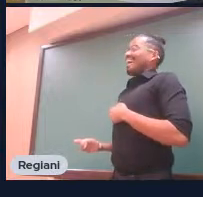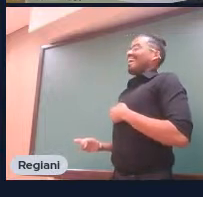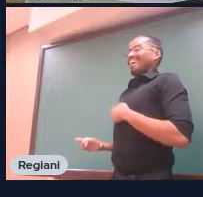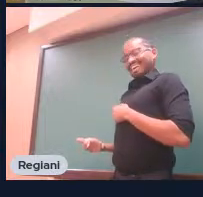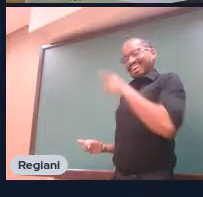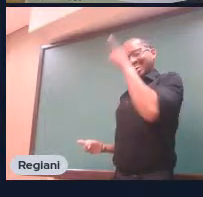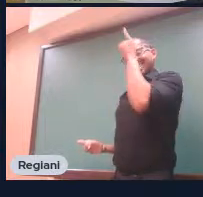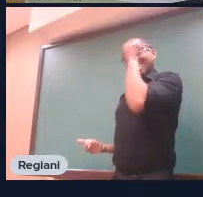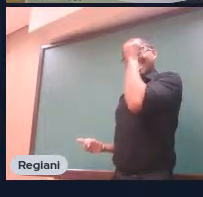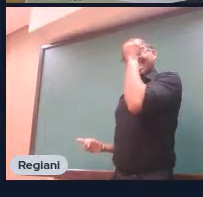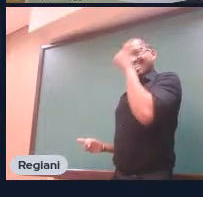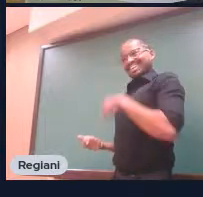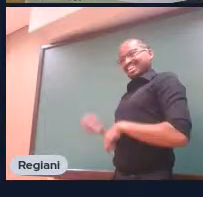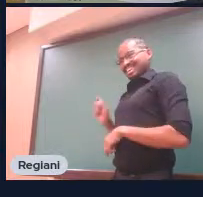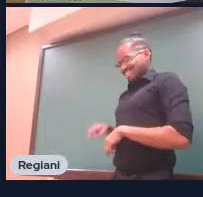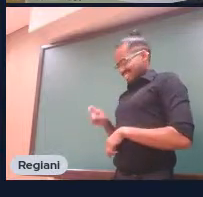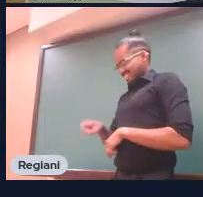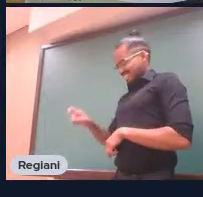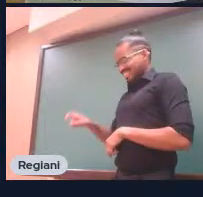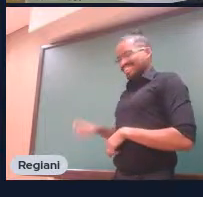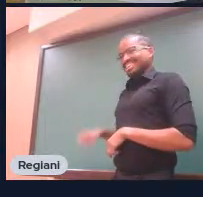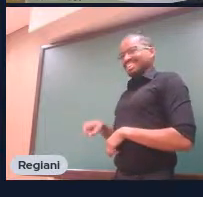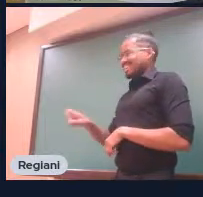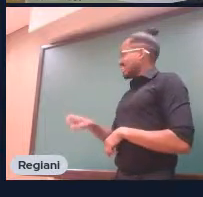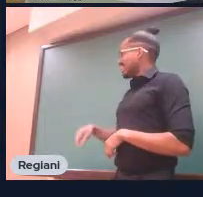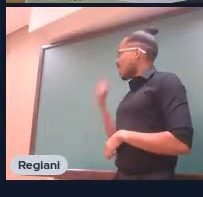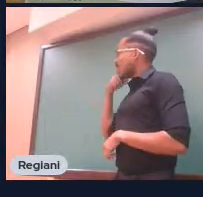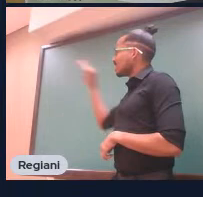my language or in his language, Flemish.